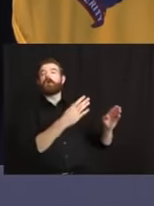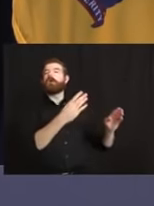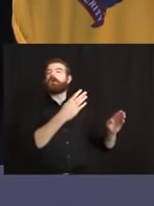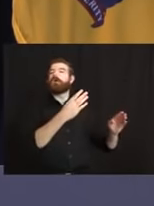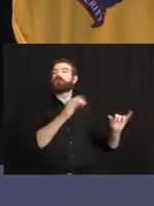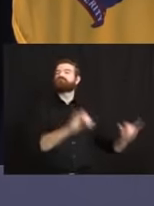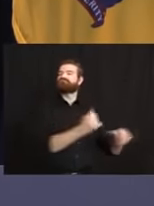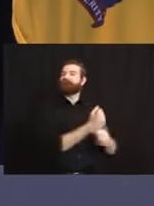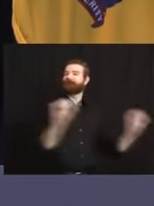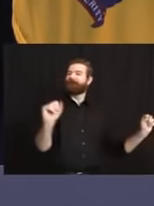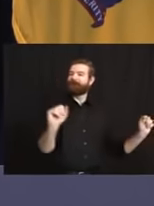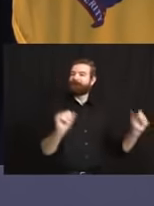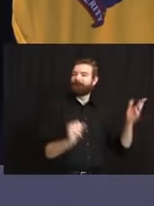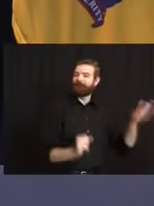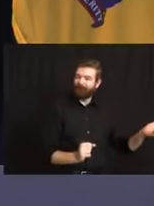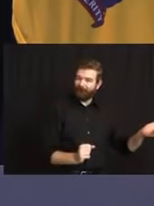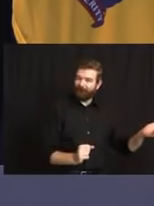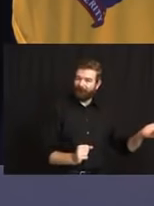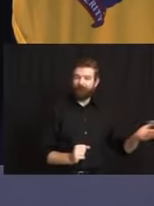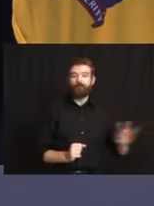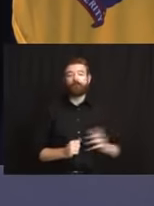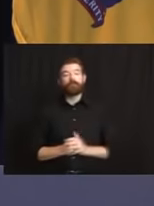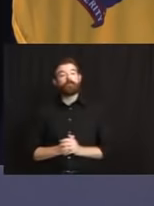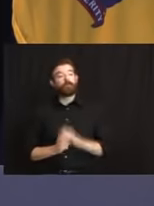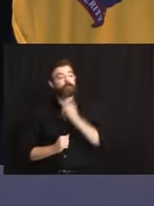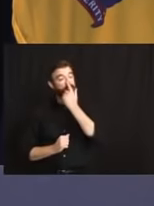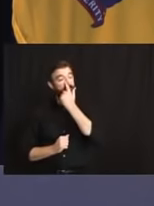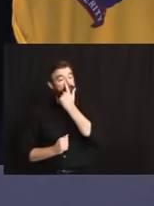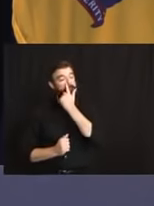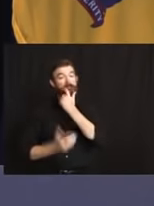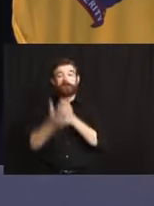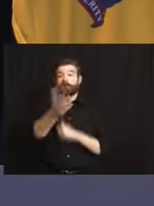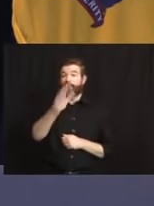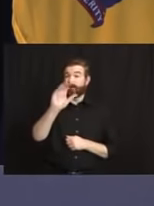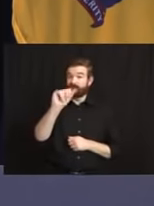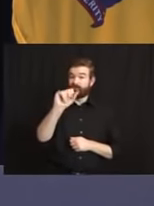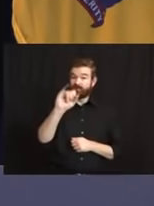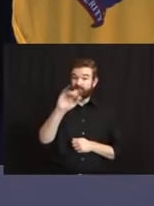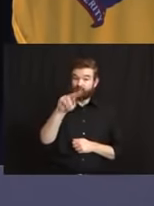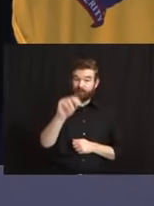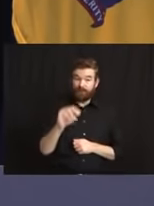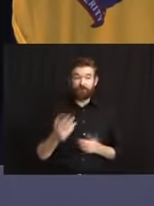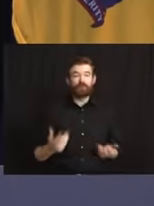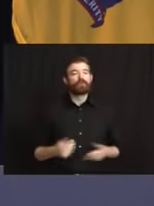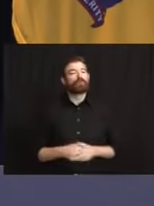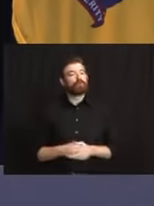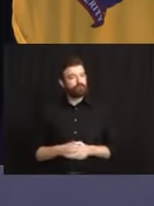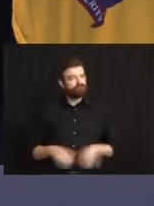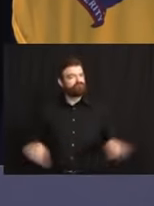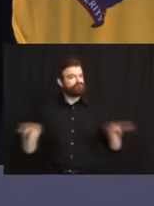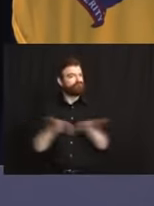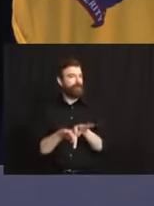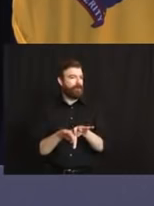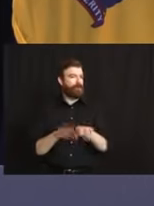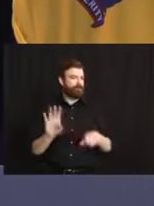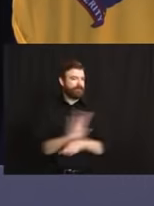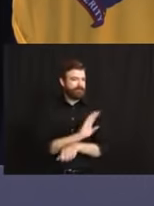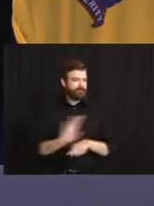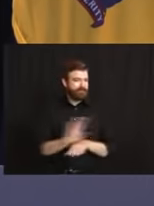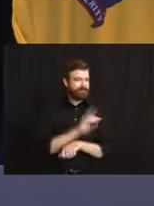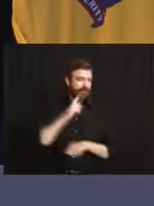Listen, again, on casinos, it's a huge industry for us. It's obviously a huge industry for Atlantic City and Atlantic County, but it is for the